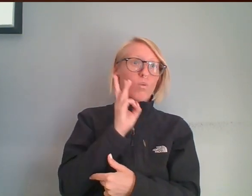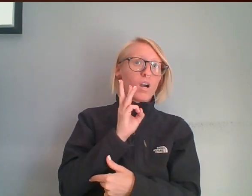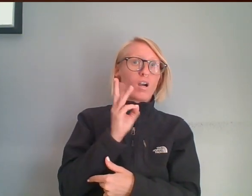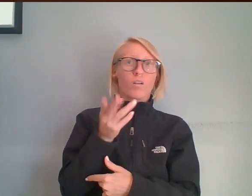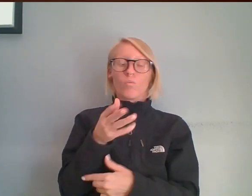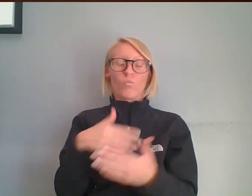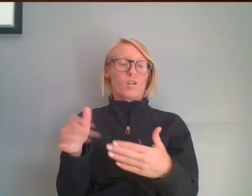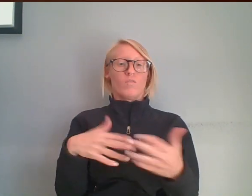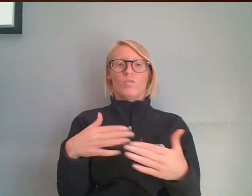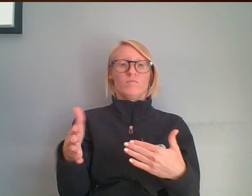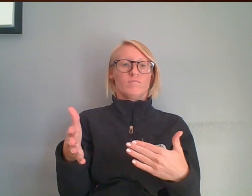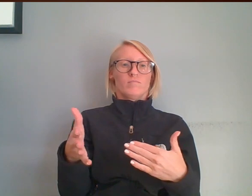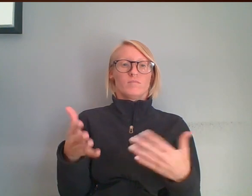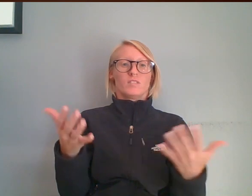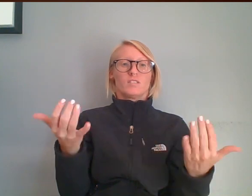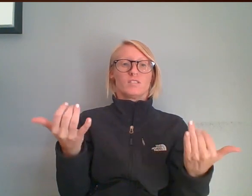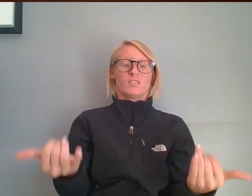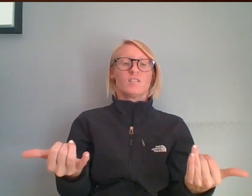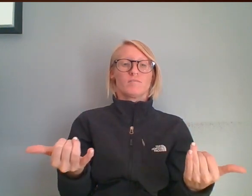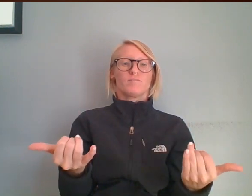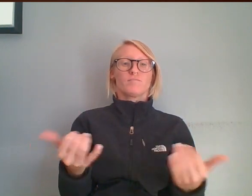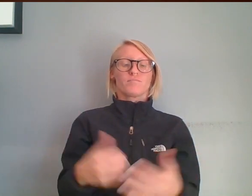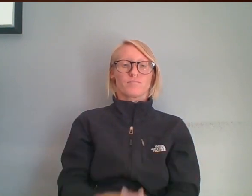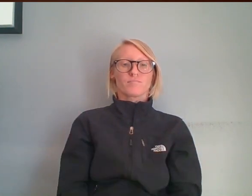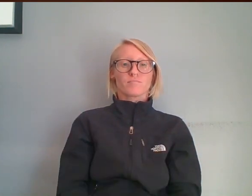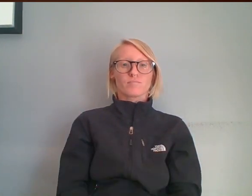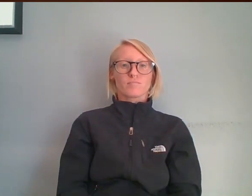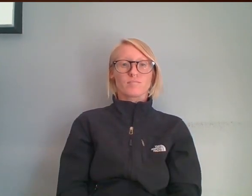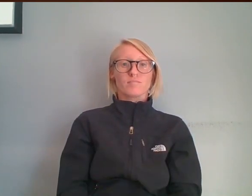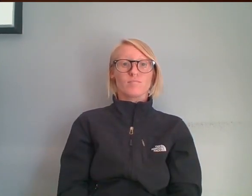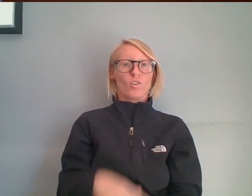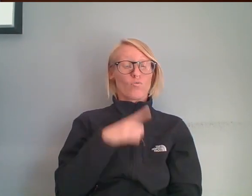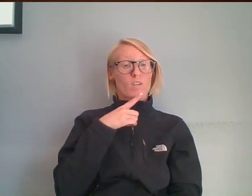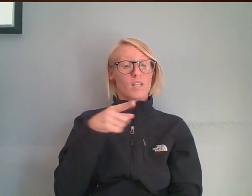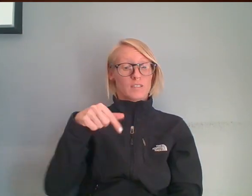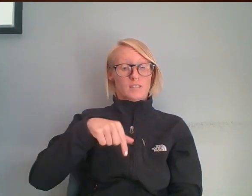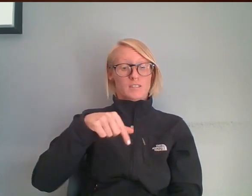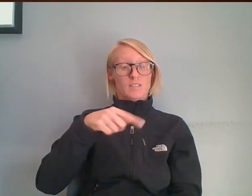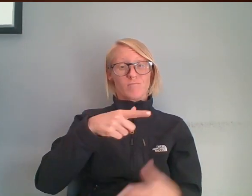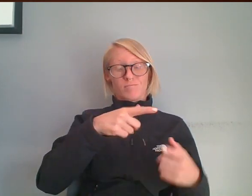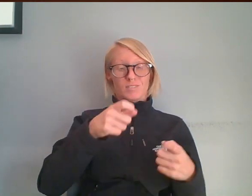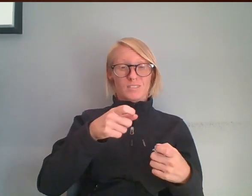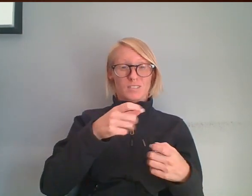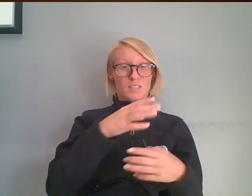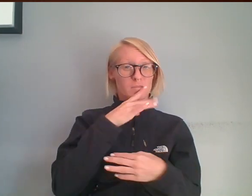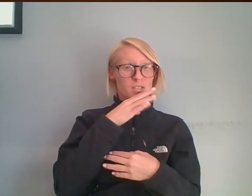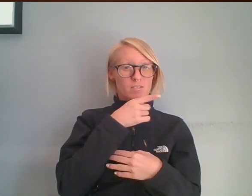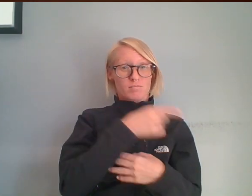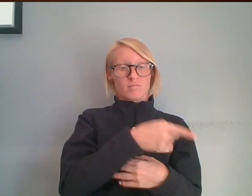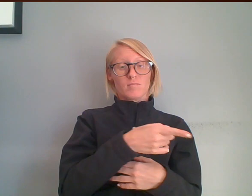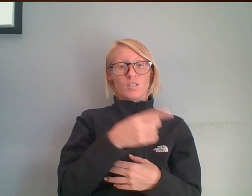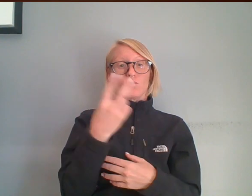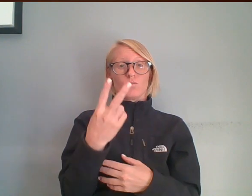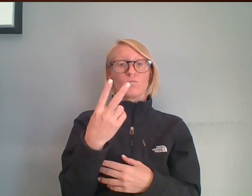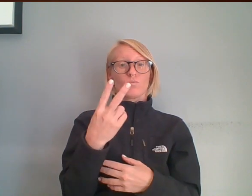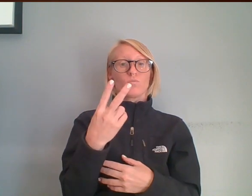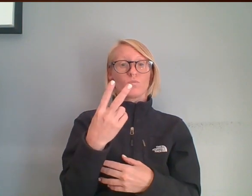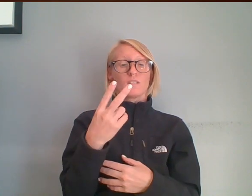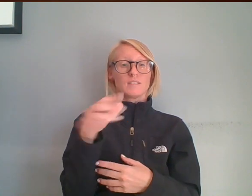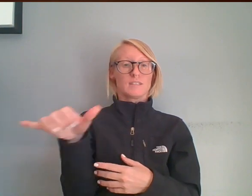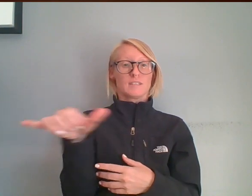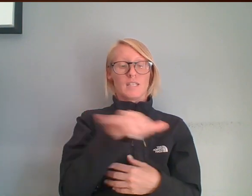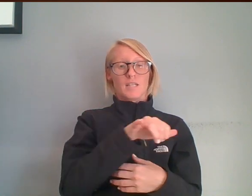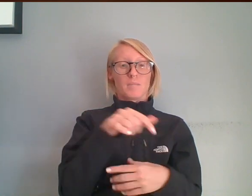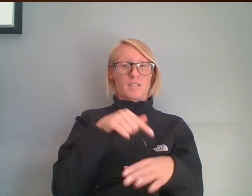right? What, so what, now what? The reality is this: when you are in a spontaneous speaking situation, you have to do 2 things simultaneously. You